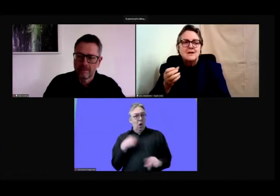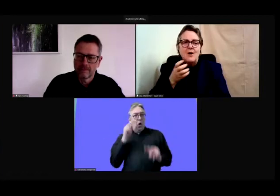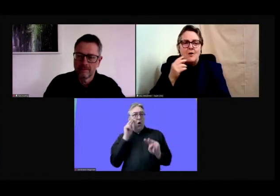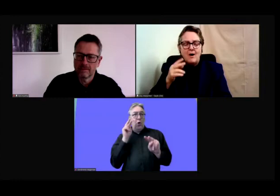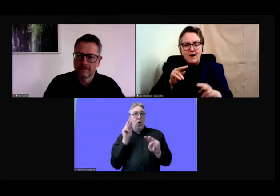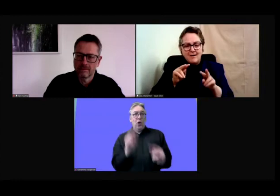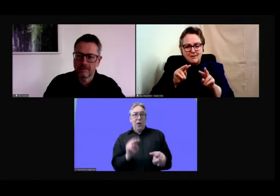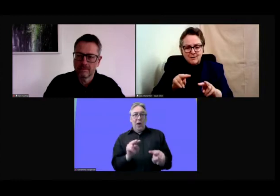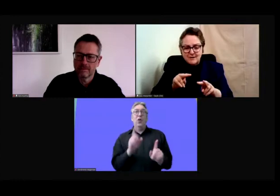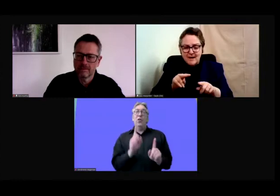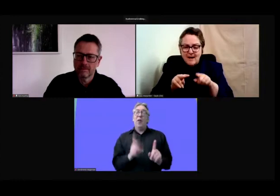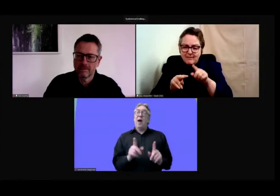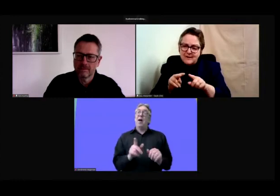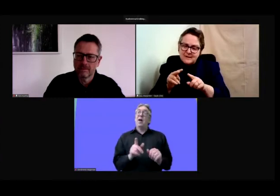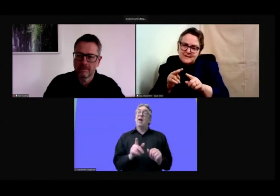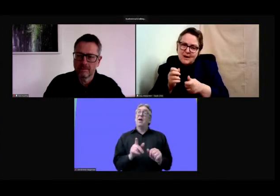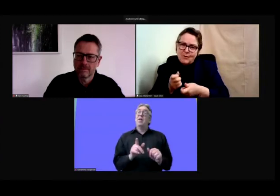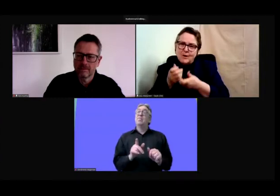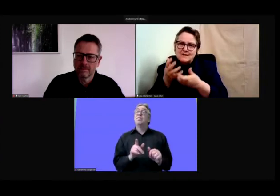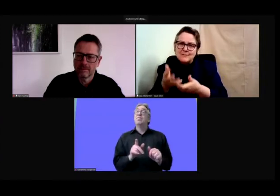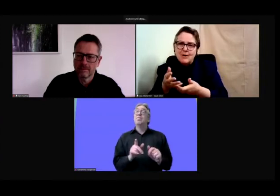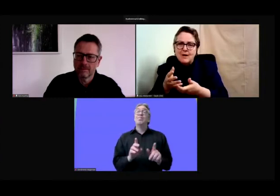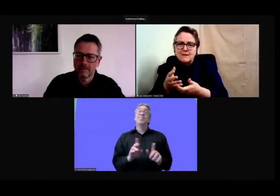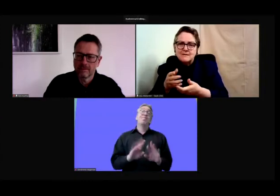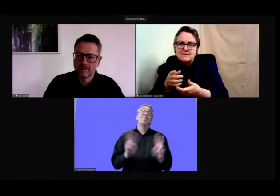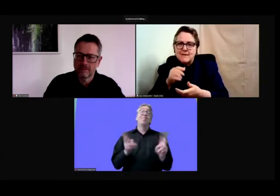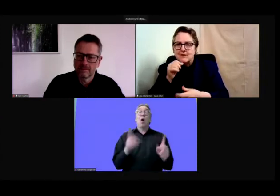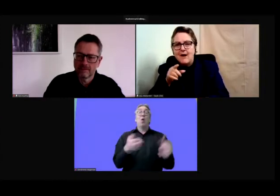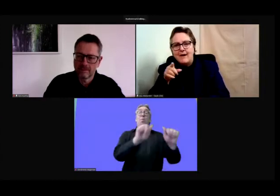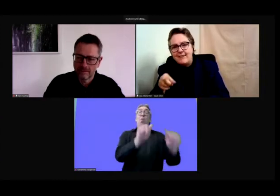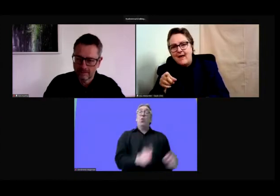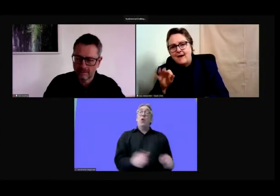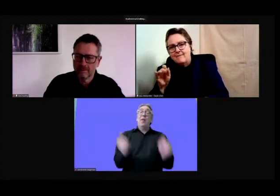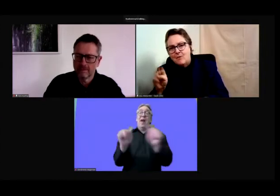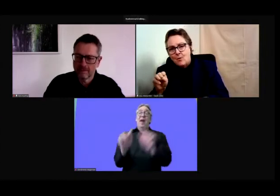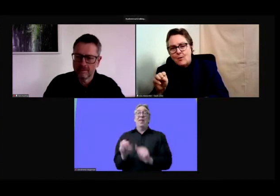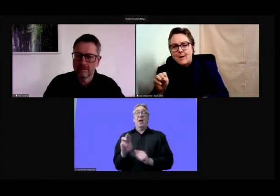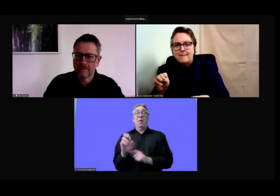form they are not possible in the speech.